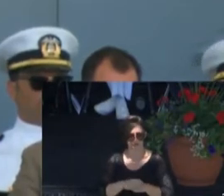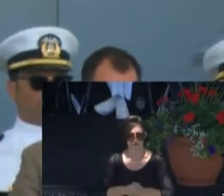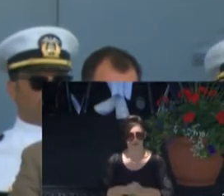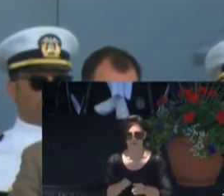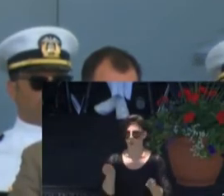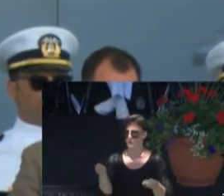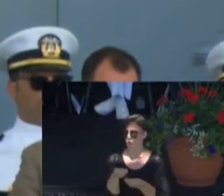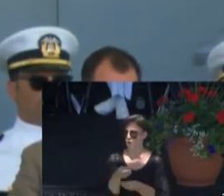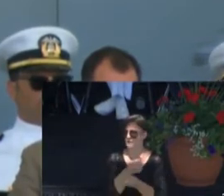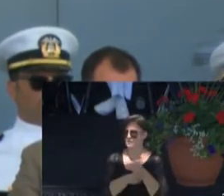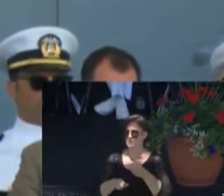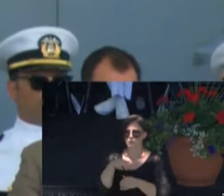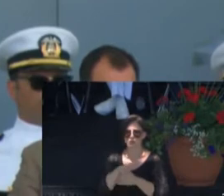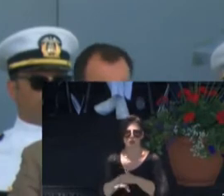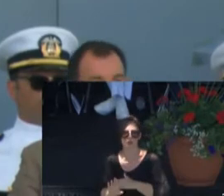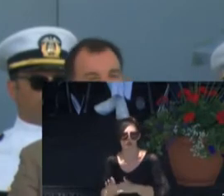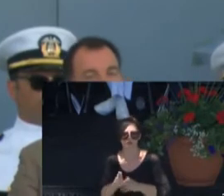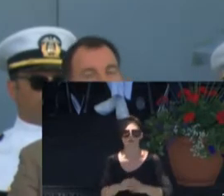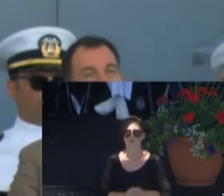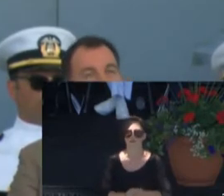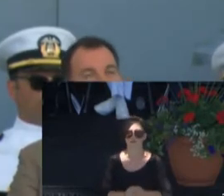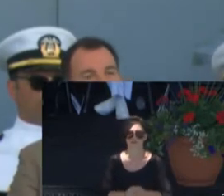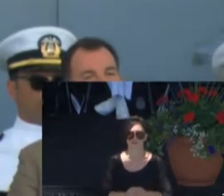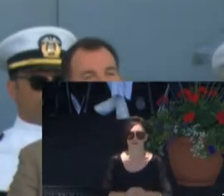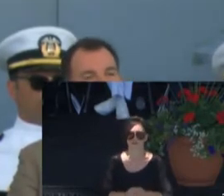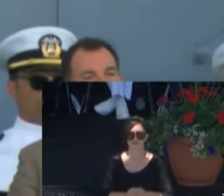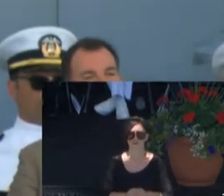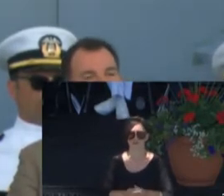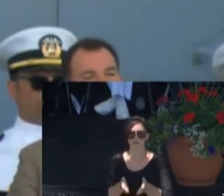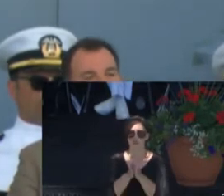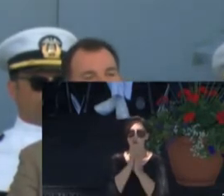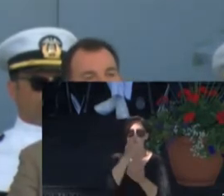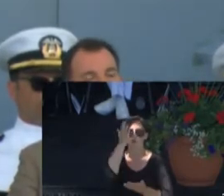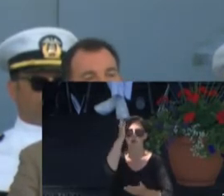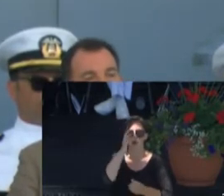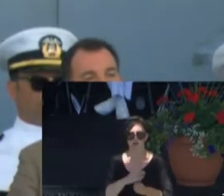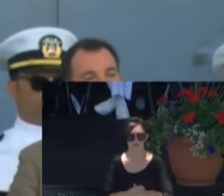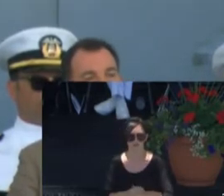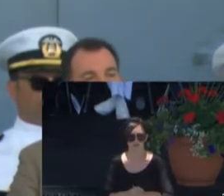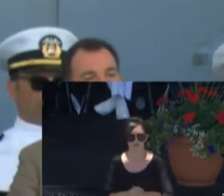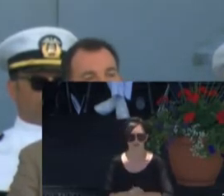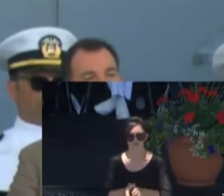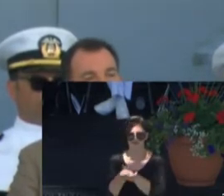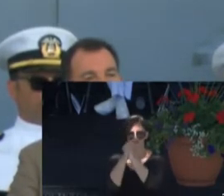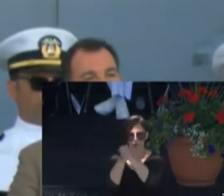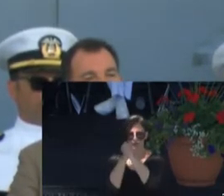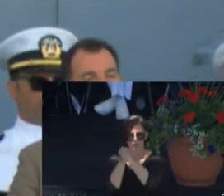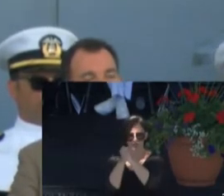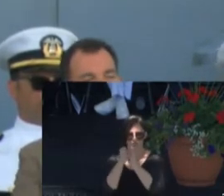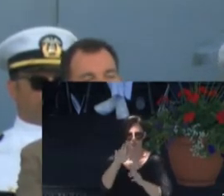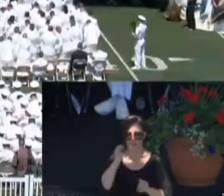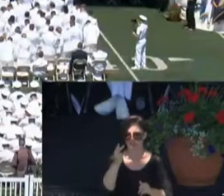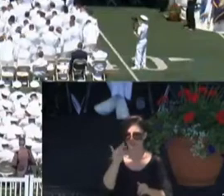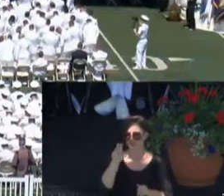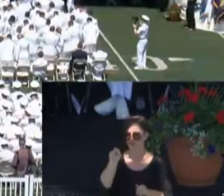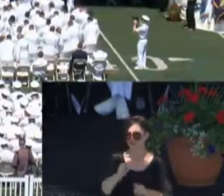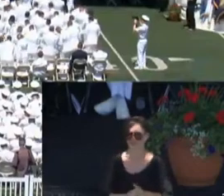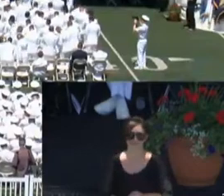of the office I'm about to enter. So help me God. Congratulations, Ensign.